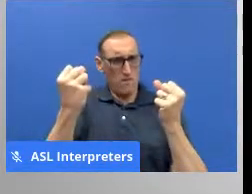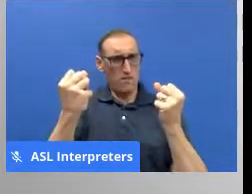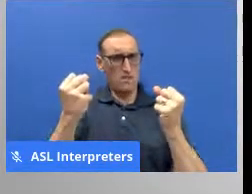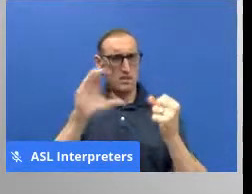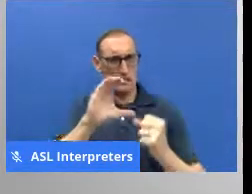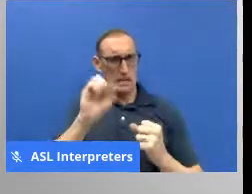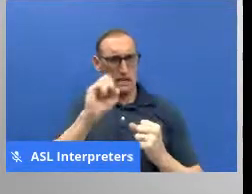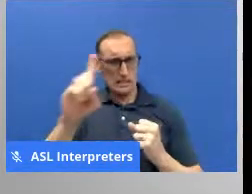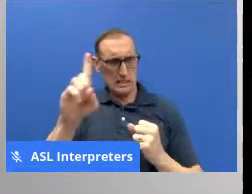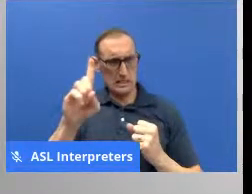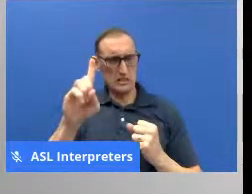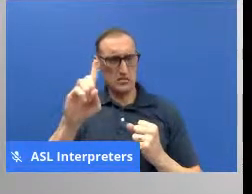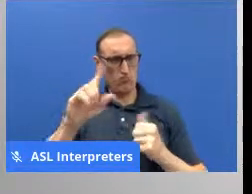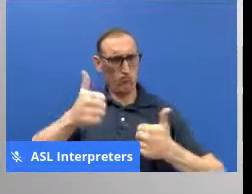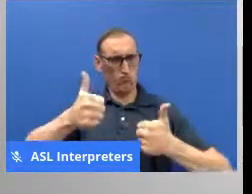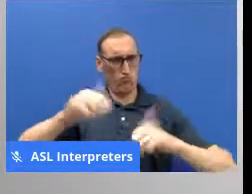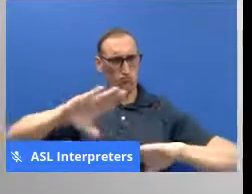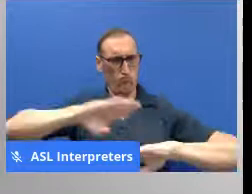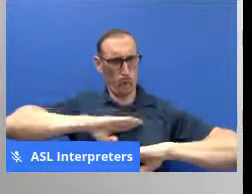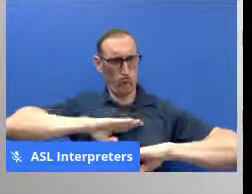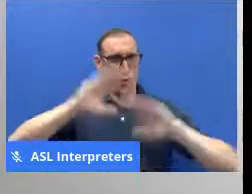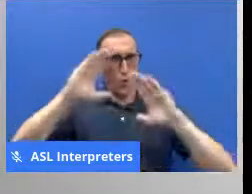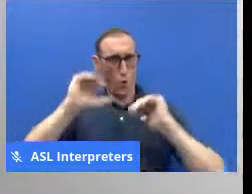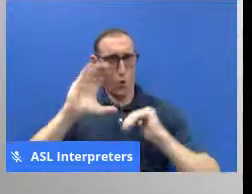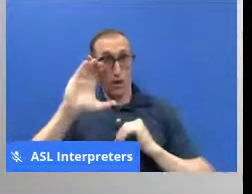Cognia reviewers see that.